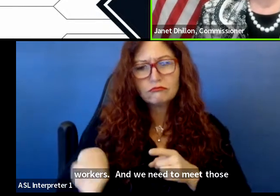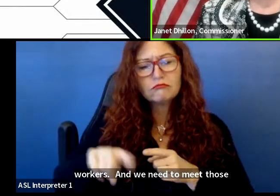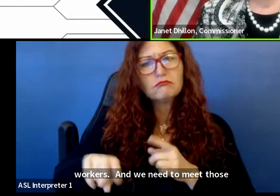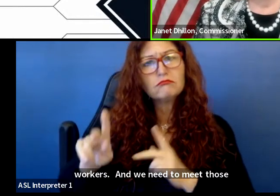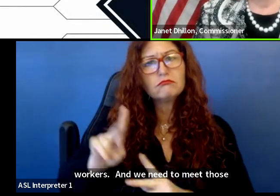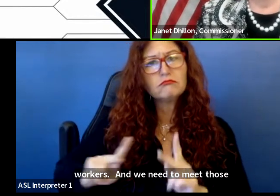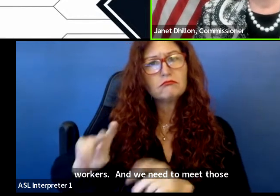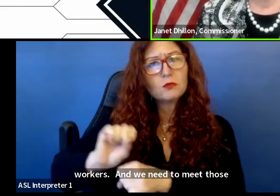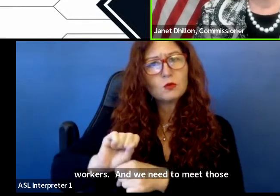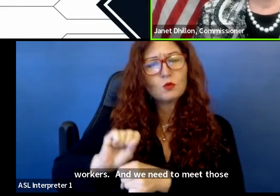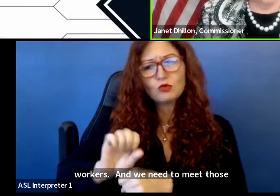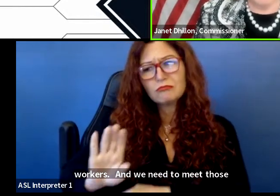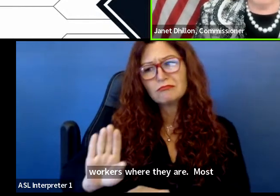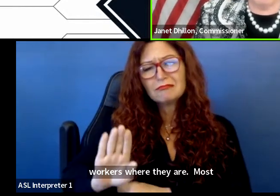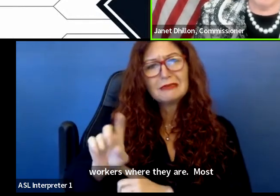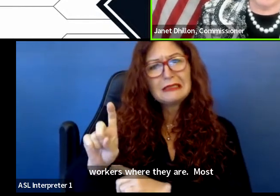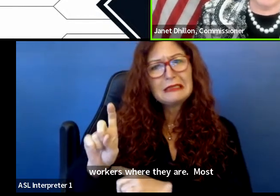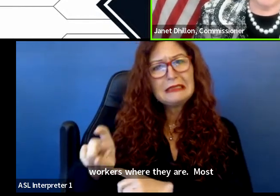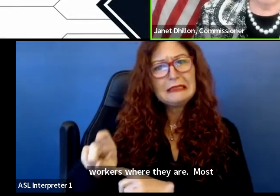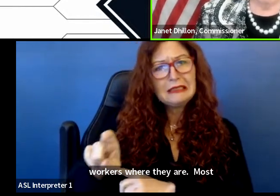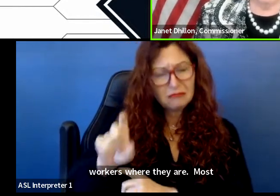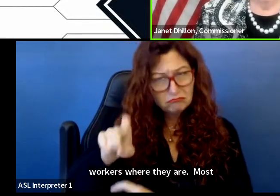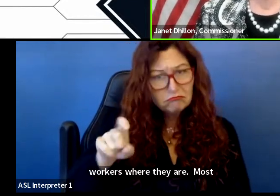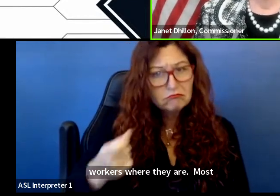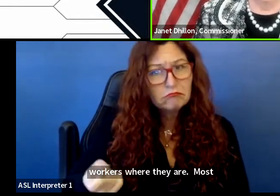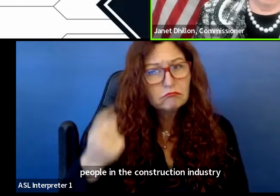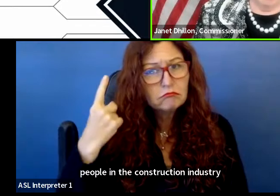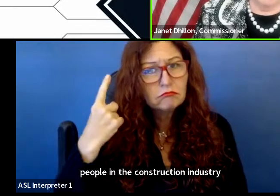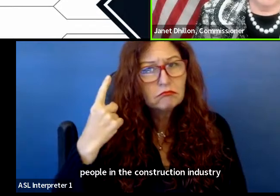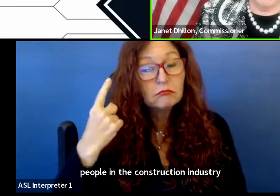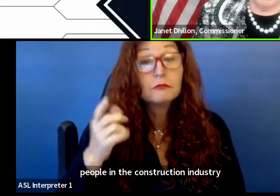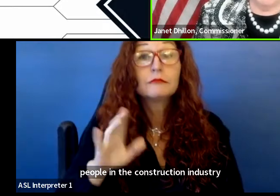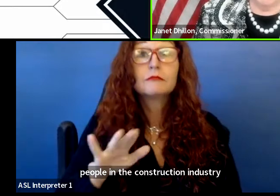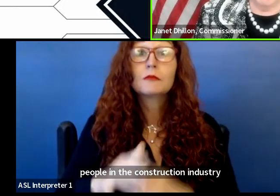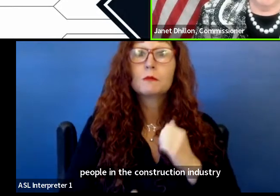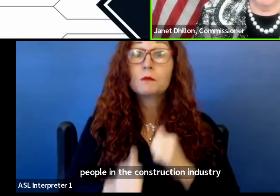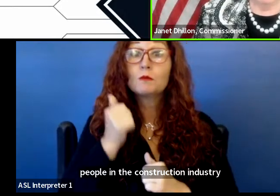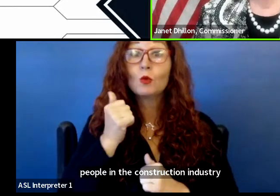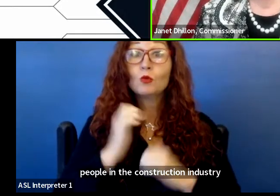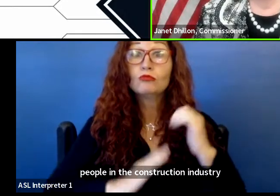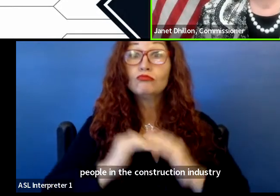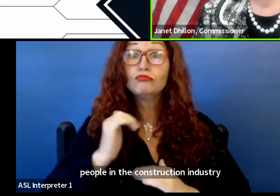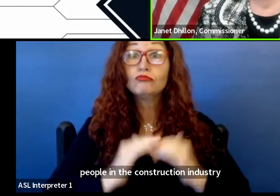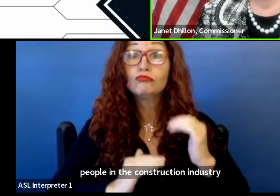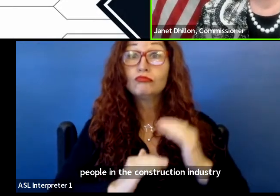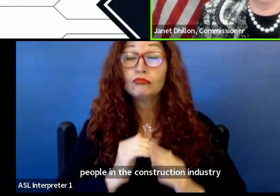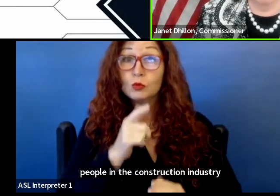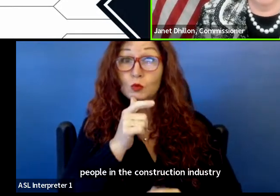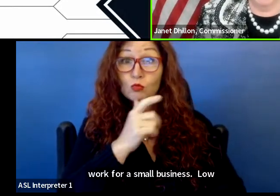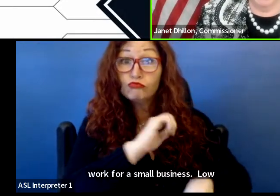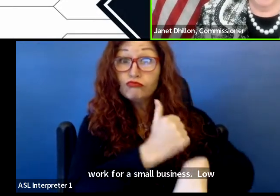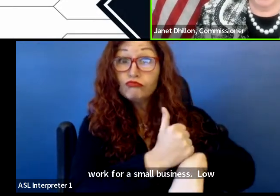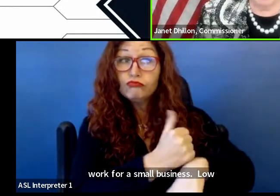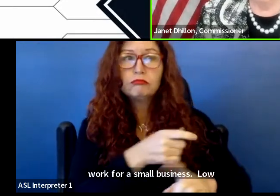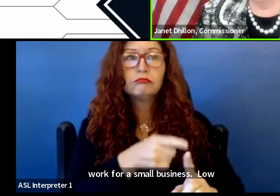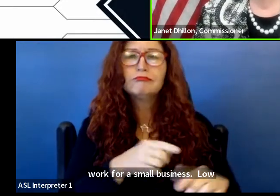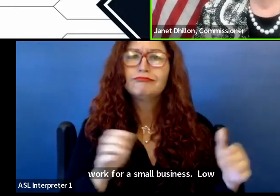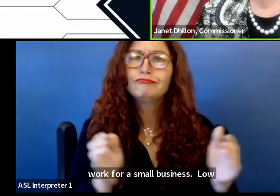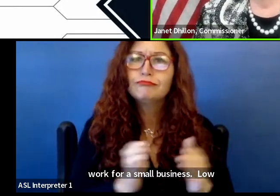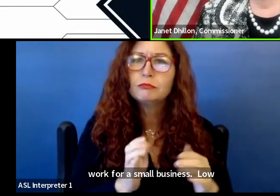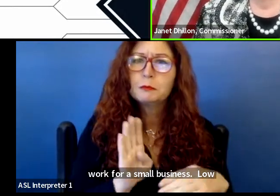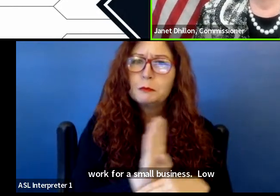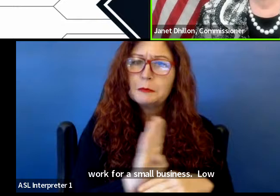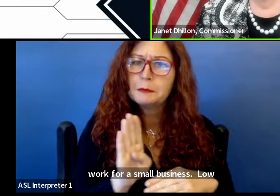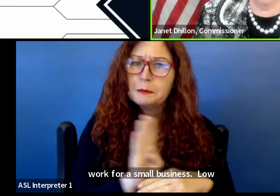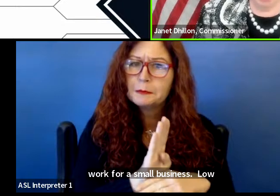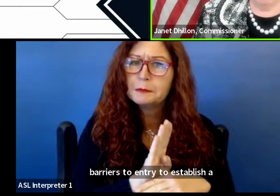most people in the construction industry work for a small business low barriers to entry to establish a construction business allow